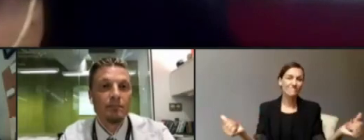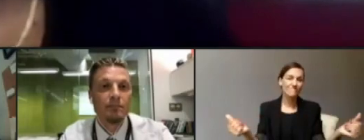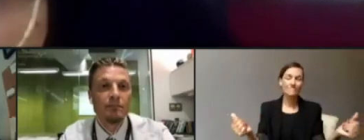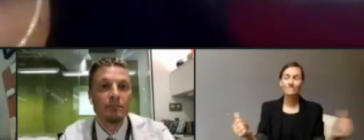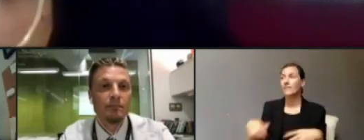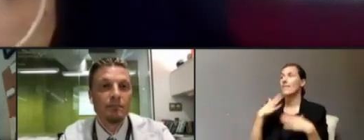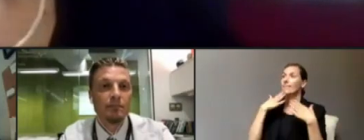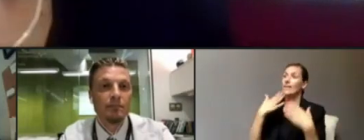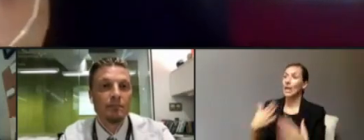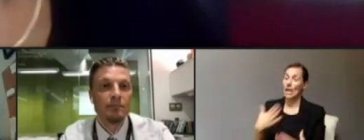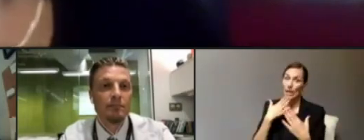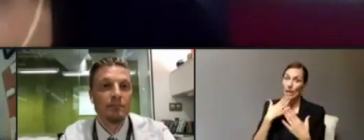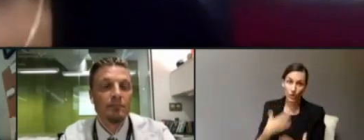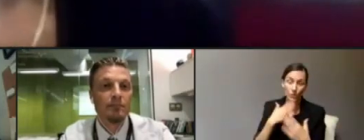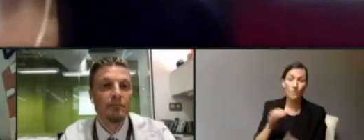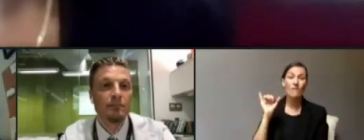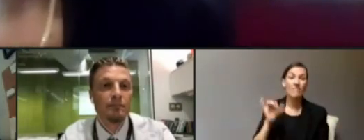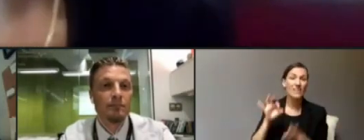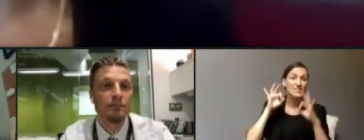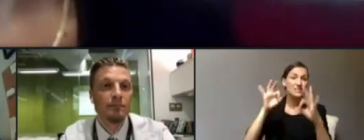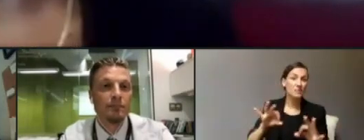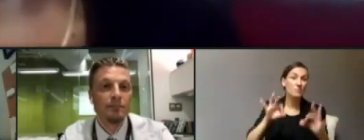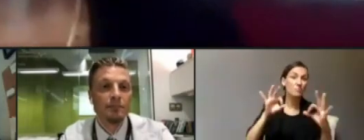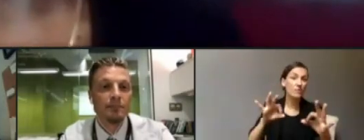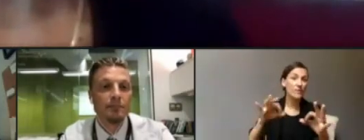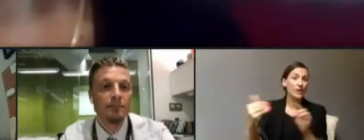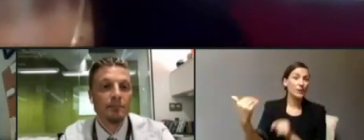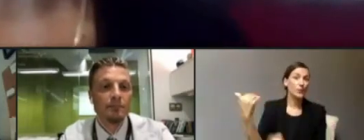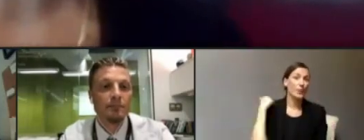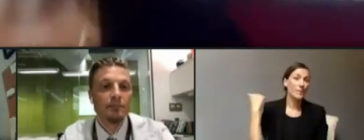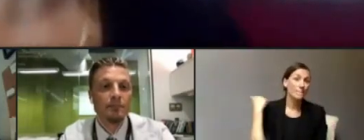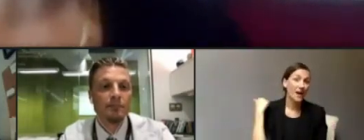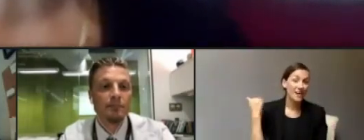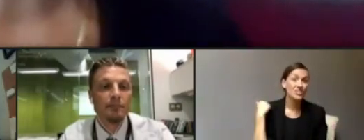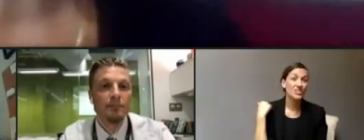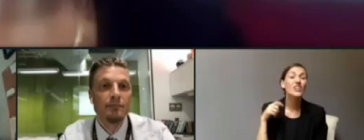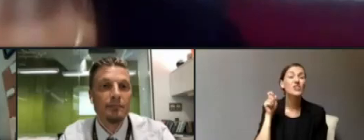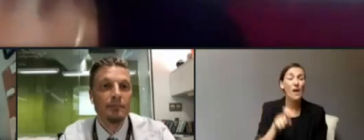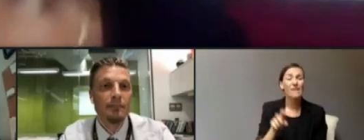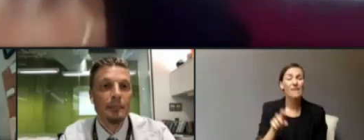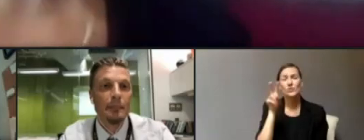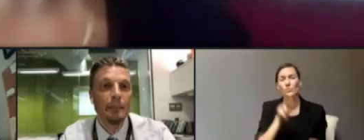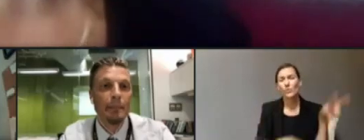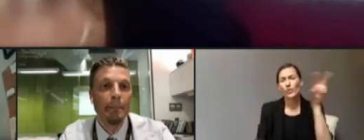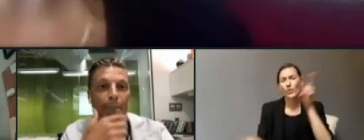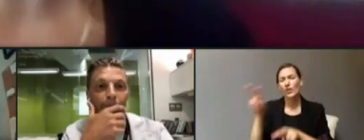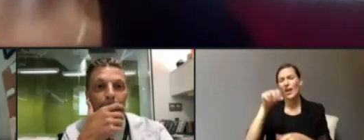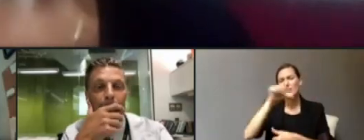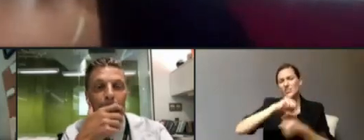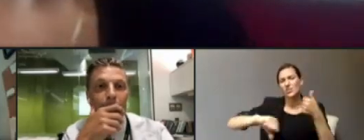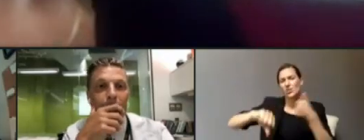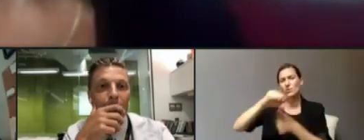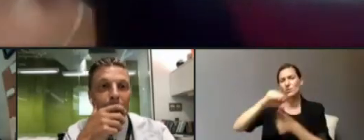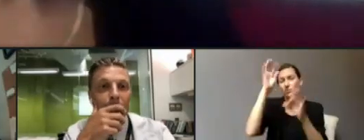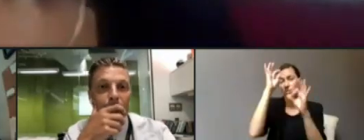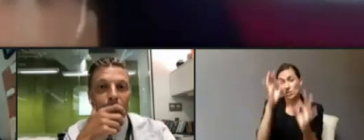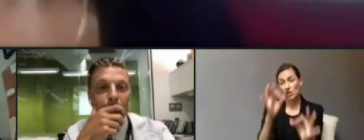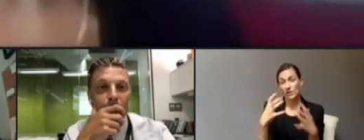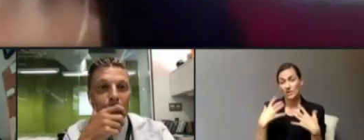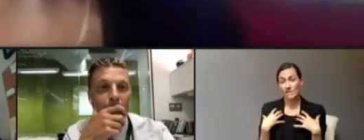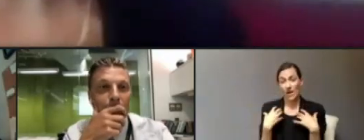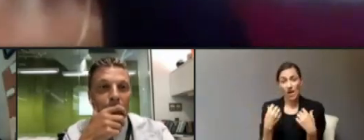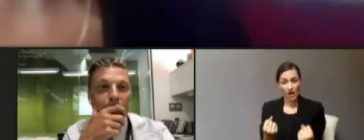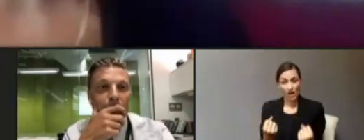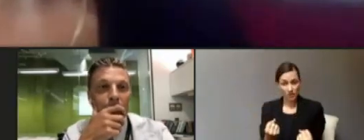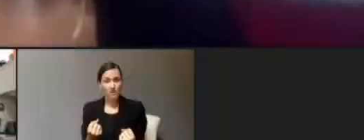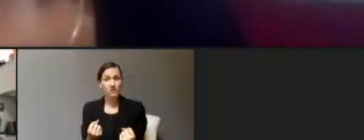perfect reminder. The subtext of our work, right, Dr. Haley, is looking at the social determinants of health. I would argue that